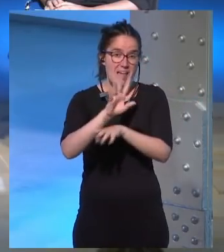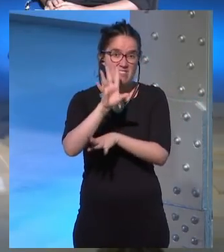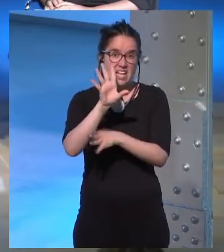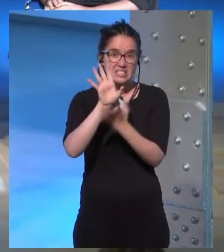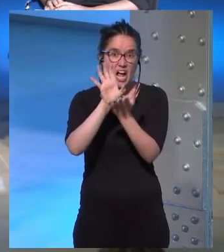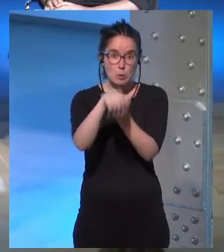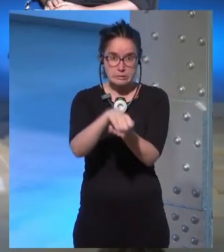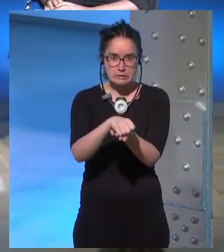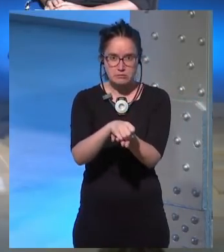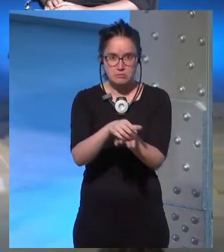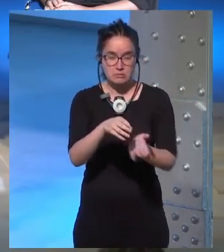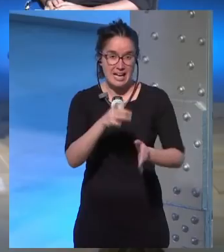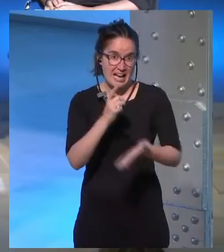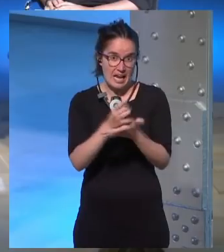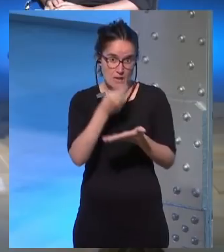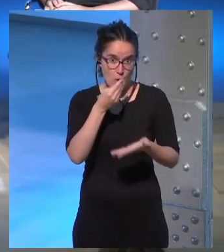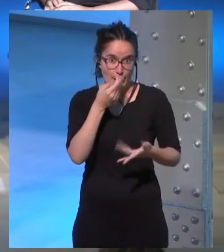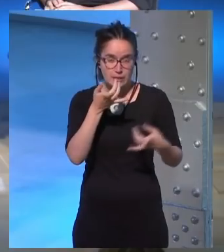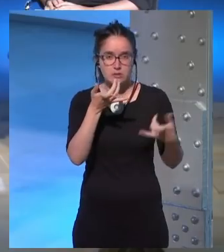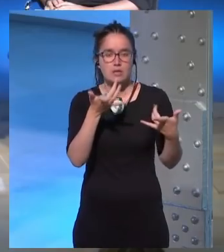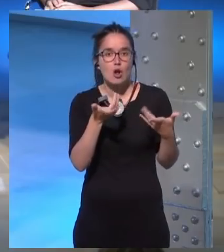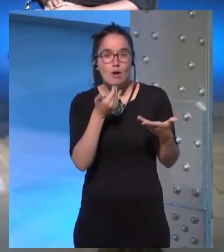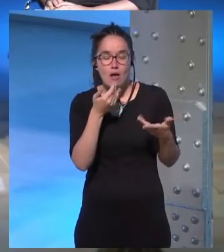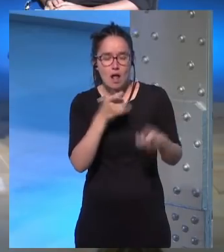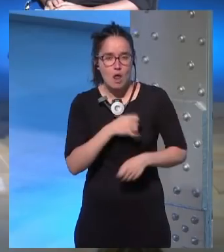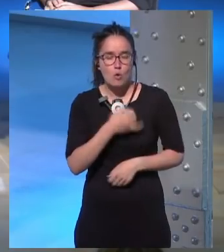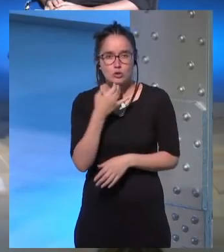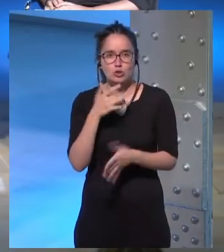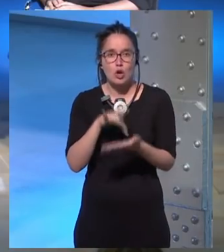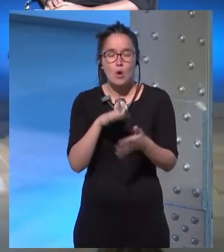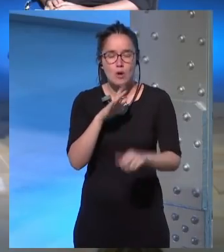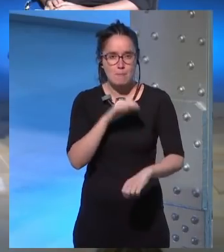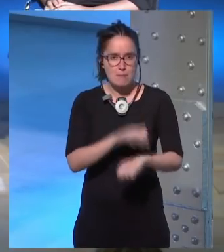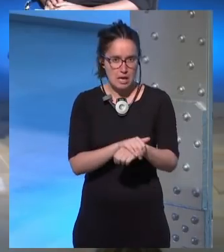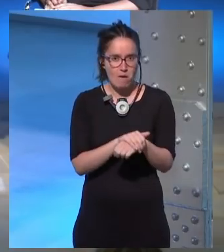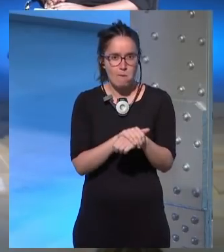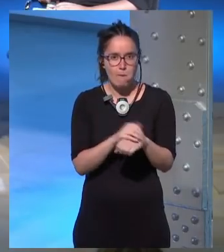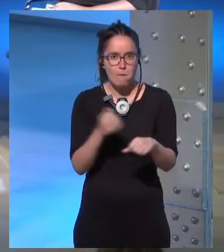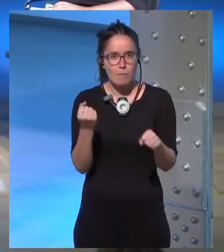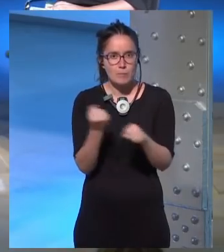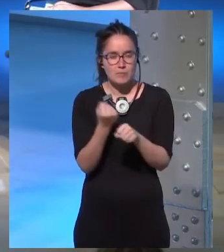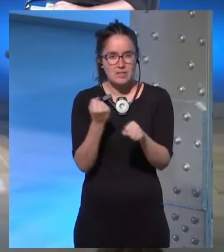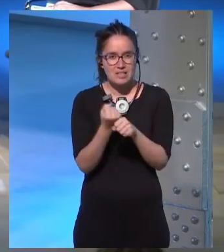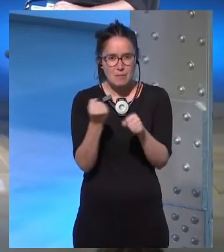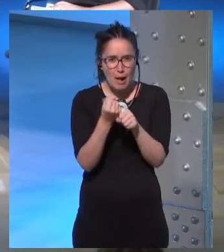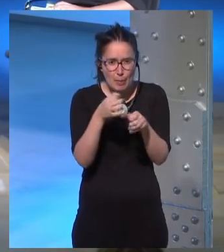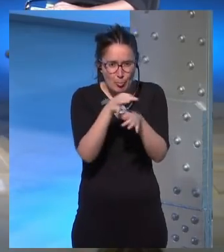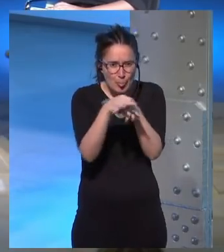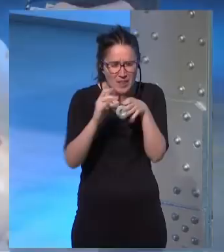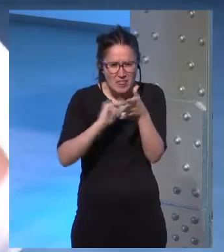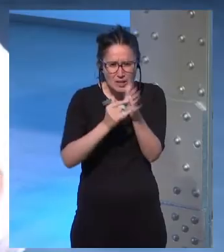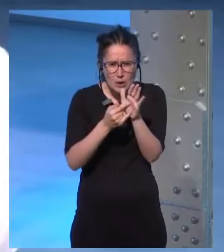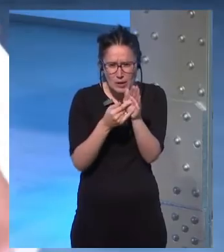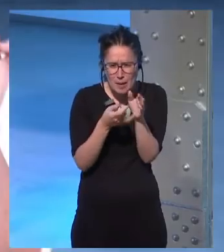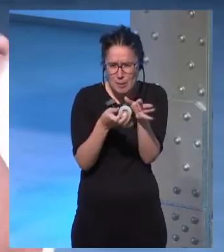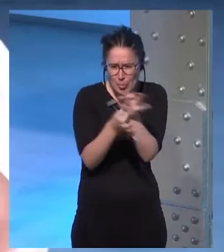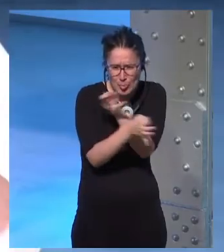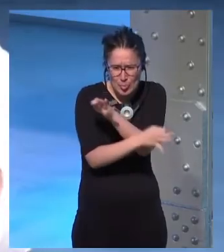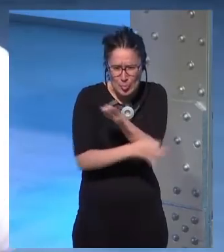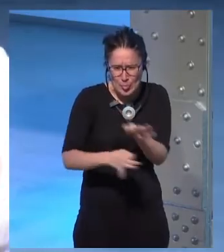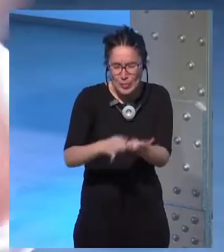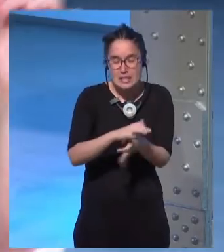a friend who works in like nanotechnology and thin films and things, like again these organic films they put on things to make them